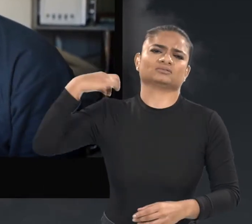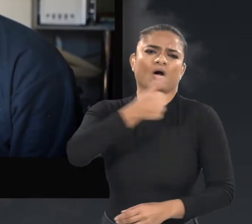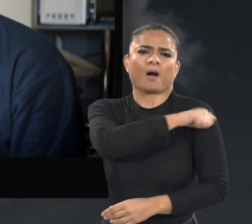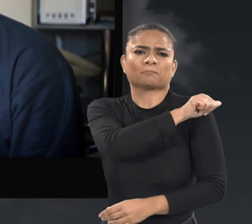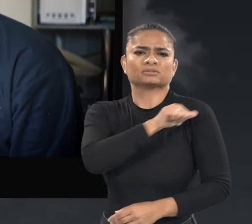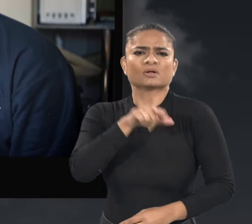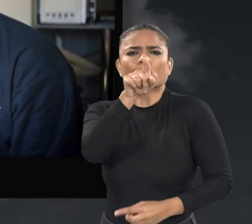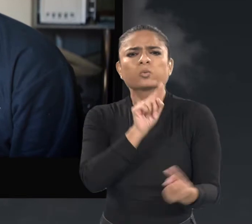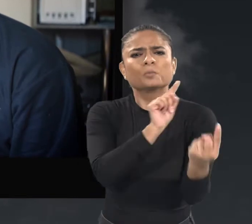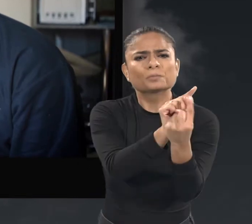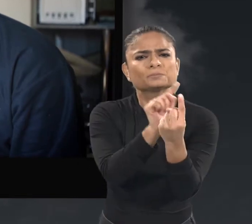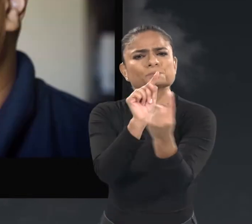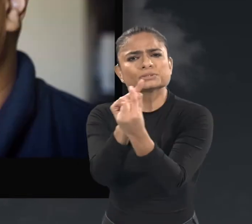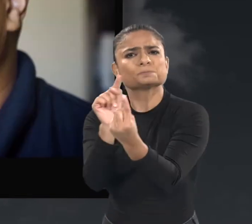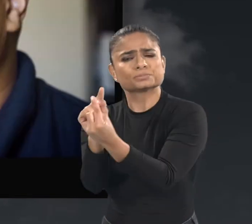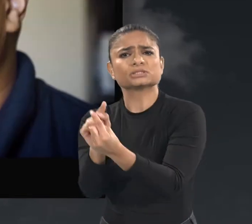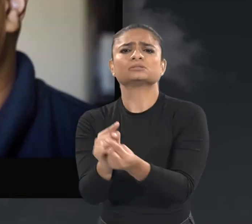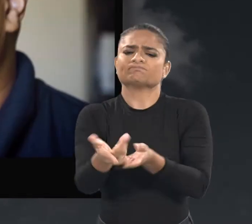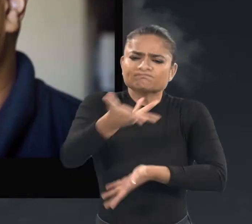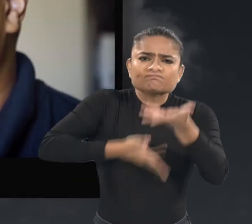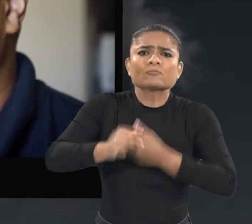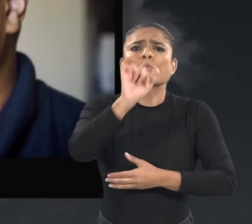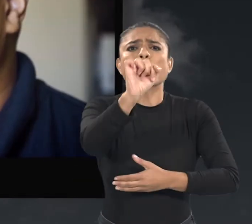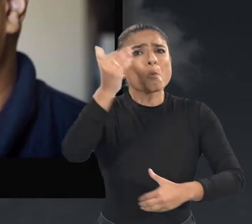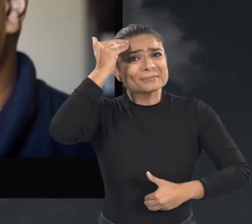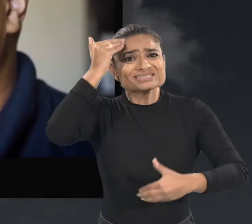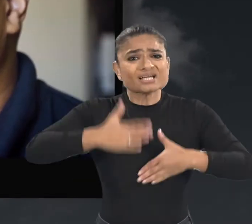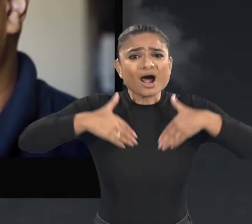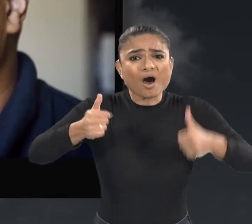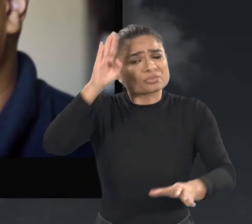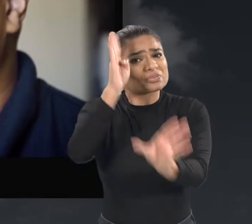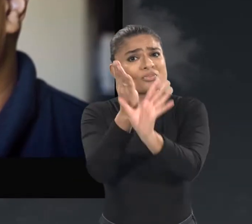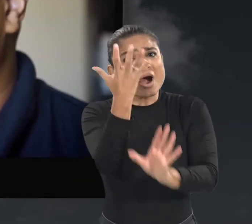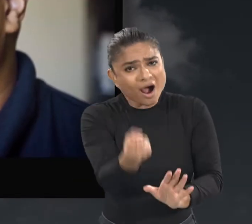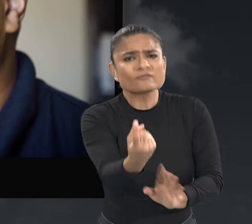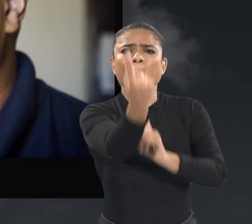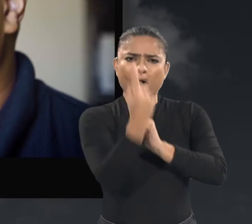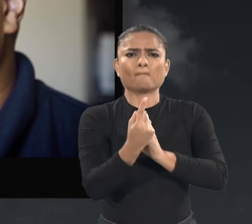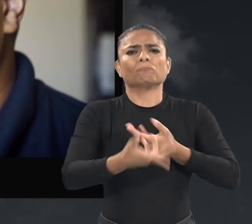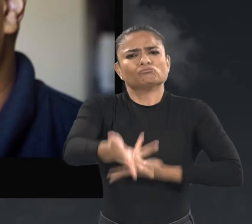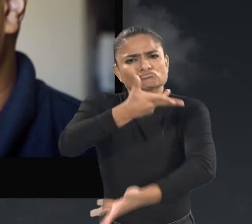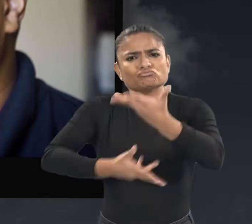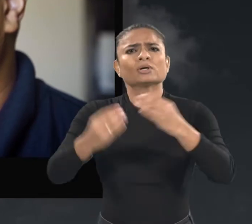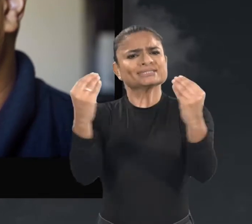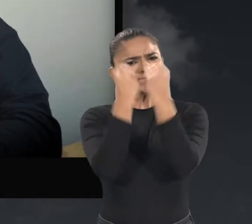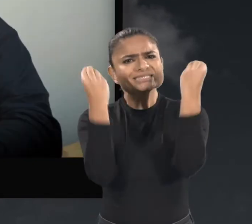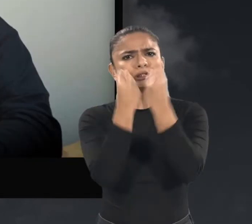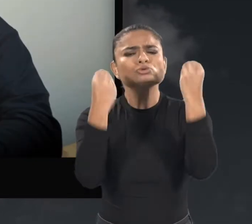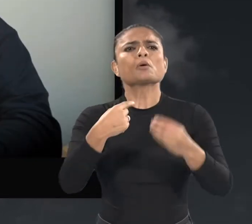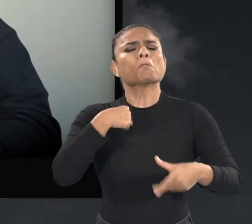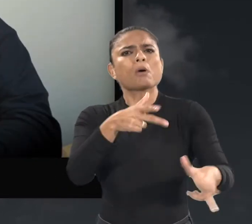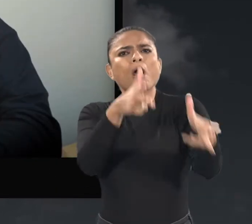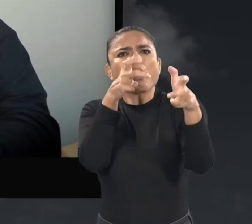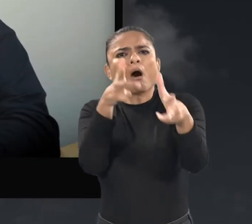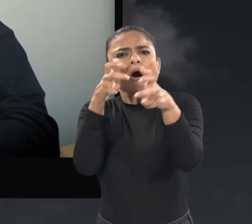abantu abazoza esibhedlela bazokhuluma nathi in terms of ukuthi okay fine now you've got this issue, the mental illness onayo, this is what